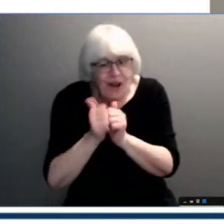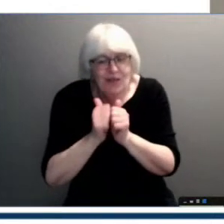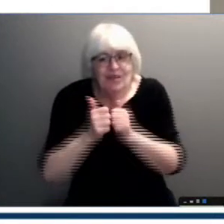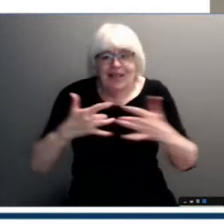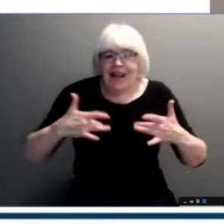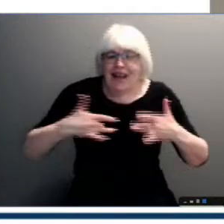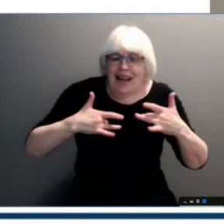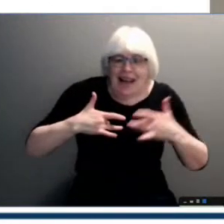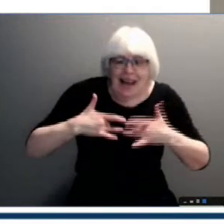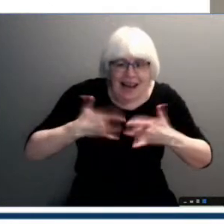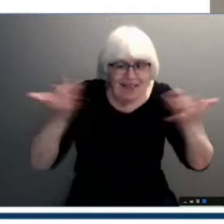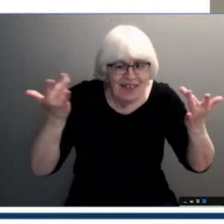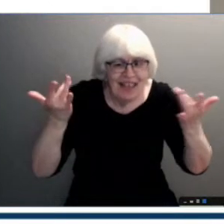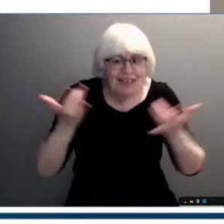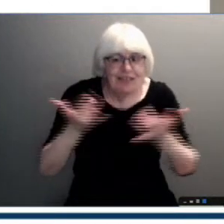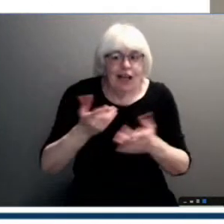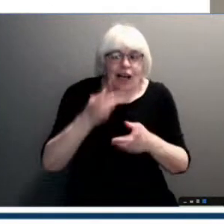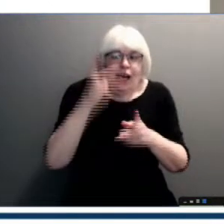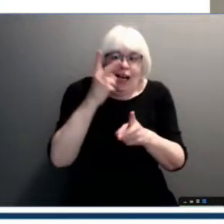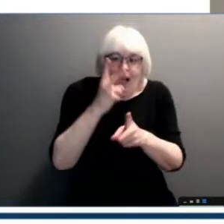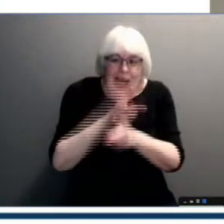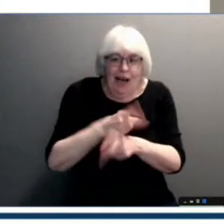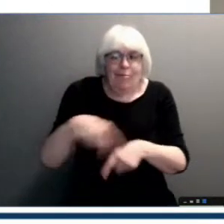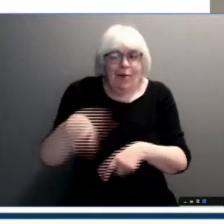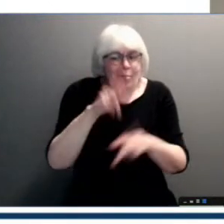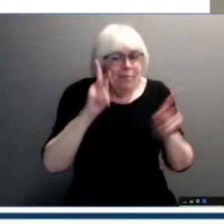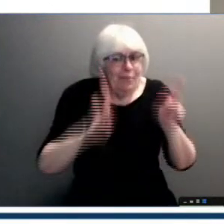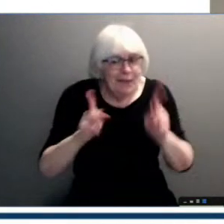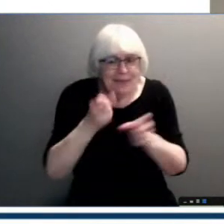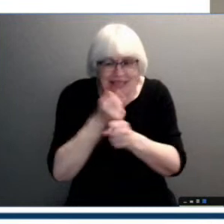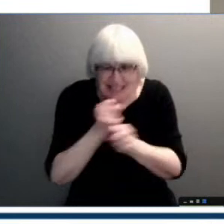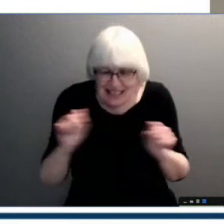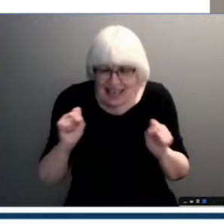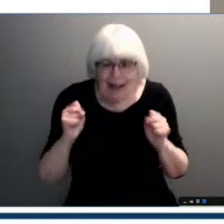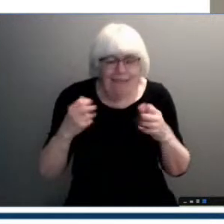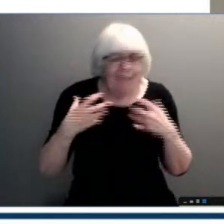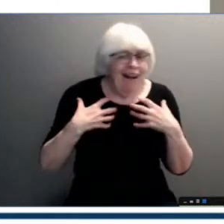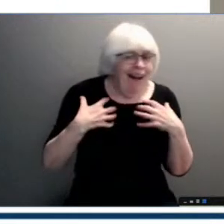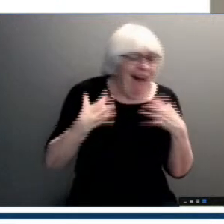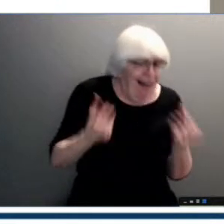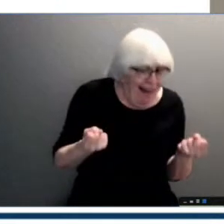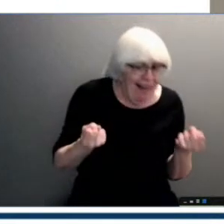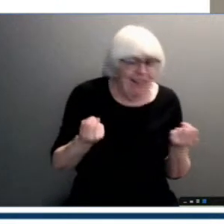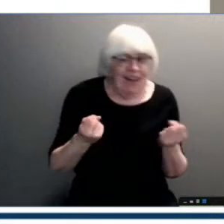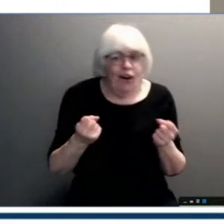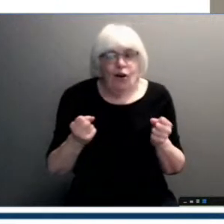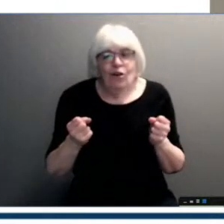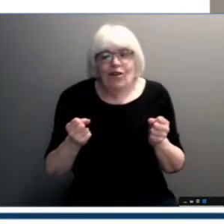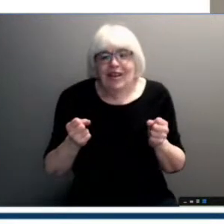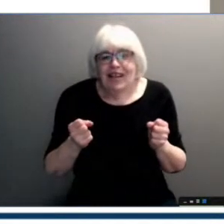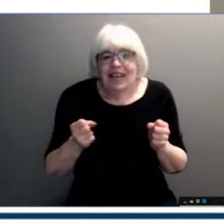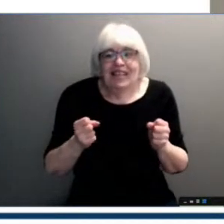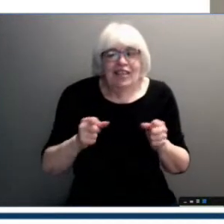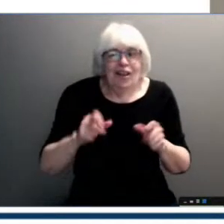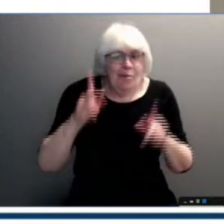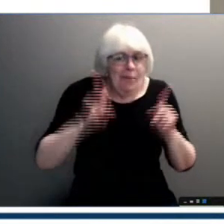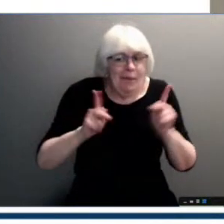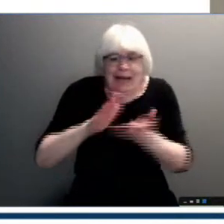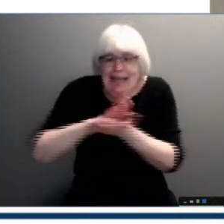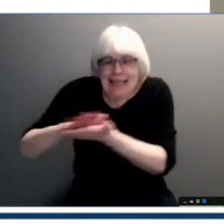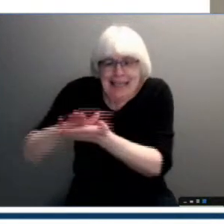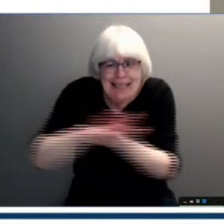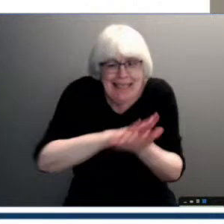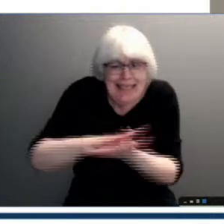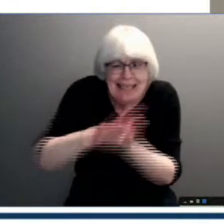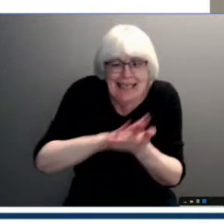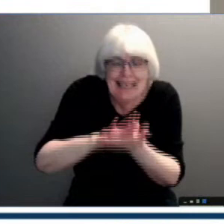healthy. And to cleaners in healthcare facilities, workplaces, schools, and offices. And to my many unseen